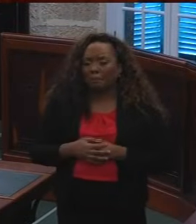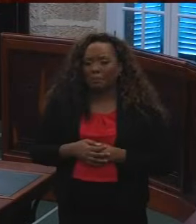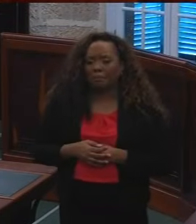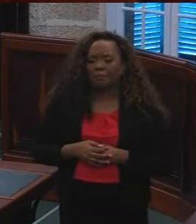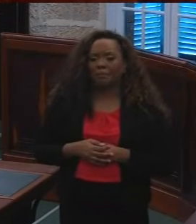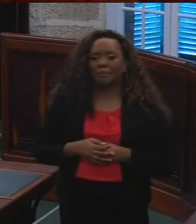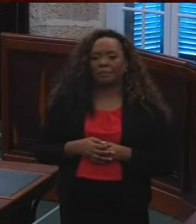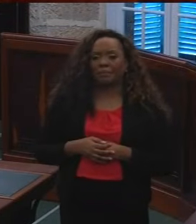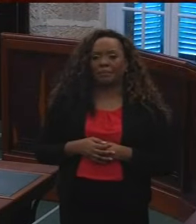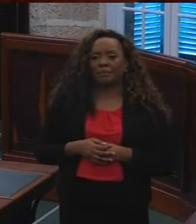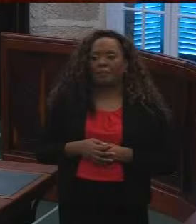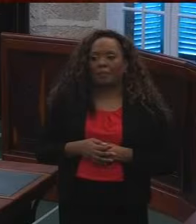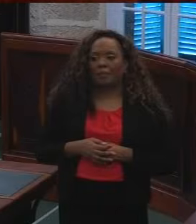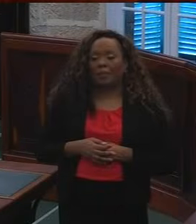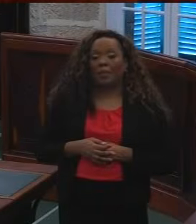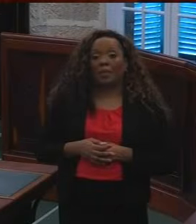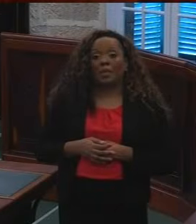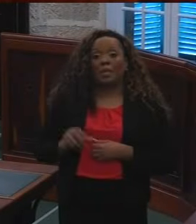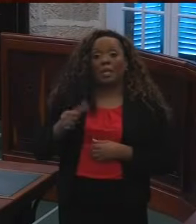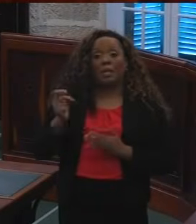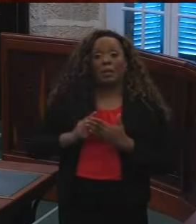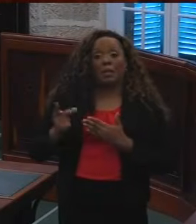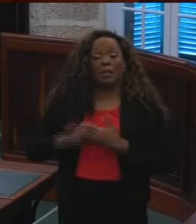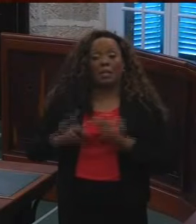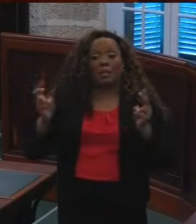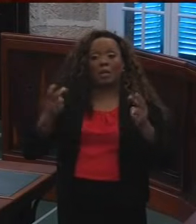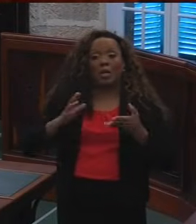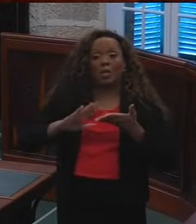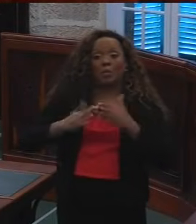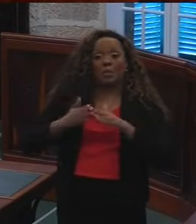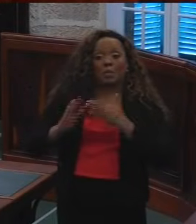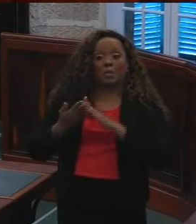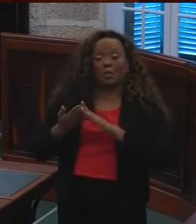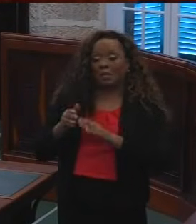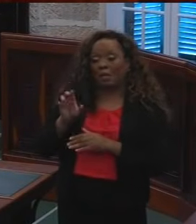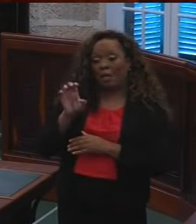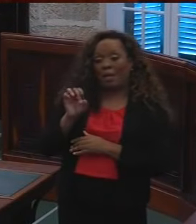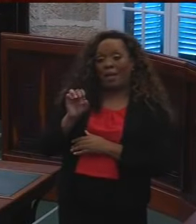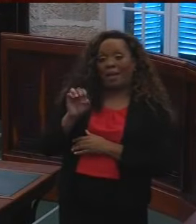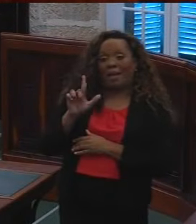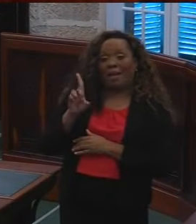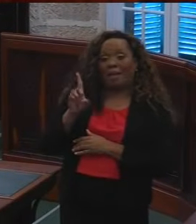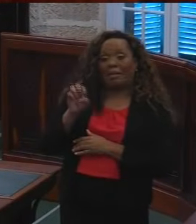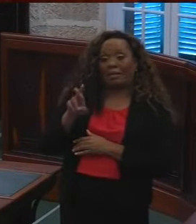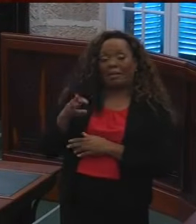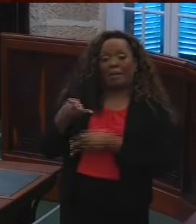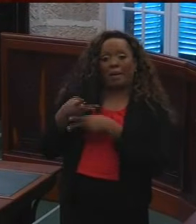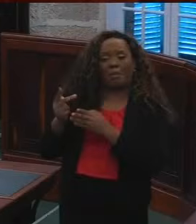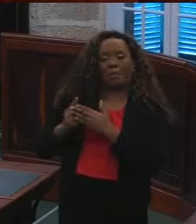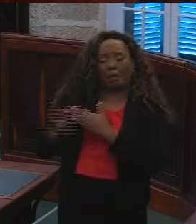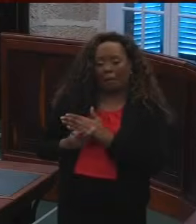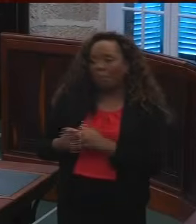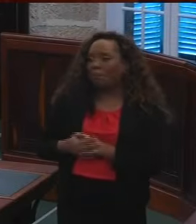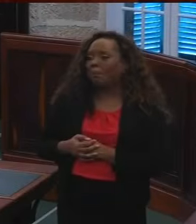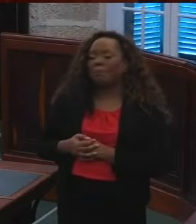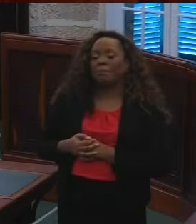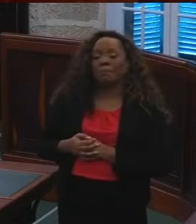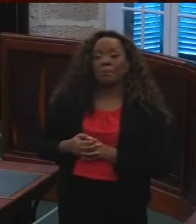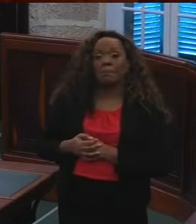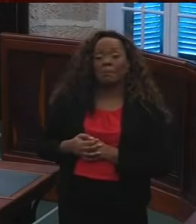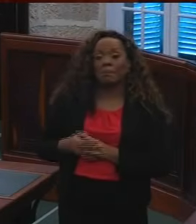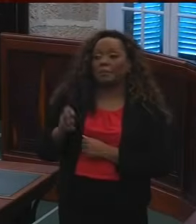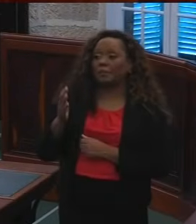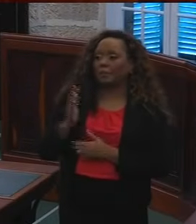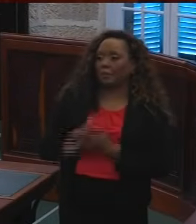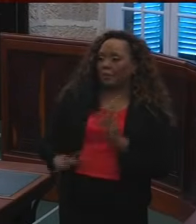the Community Elder Care Program, where community members, persons from within the community who have